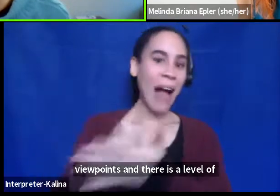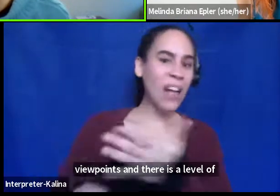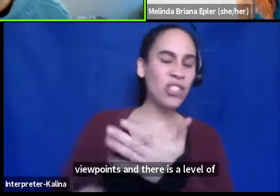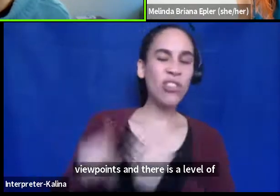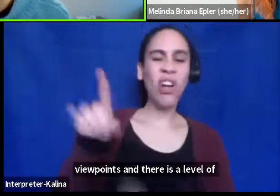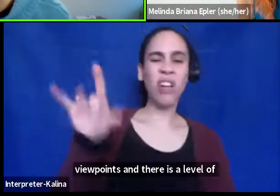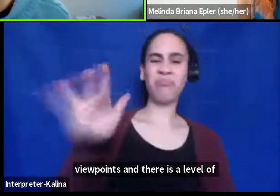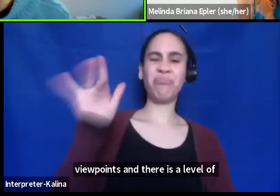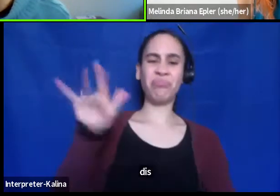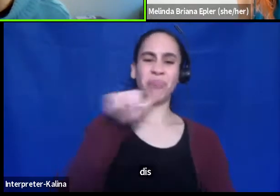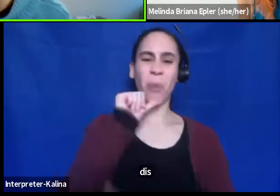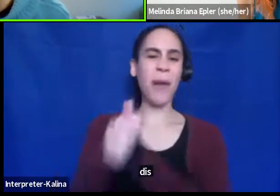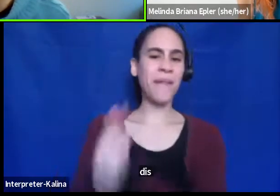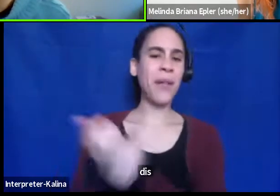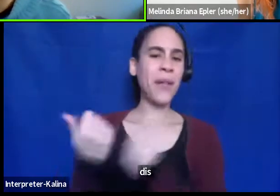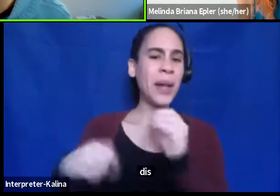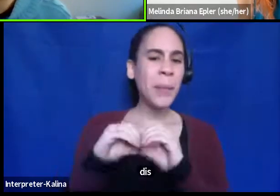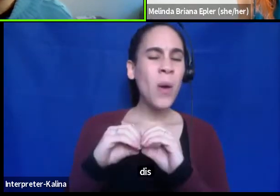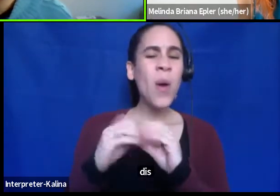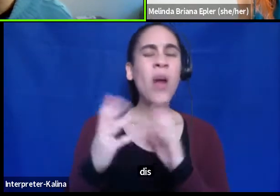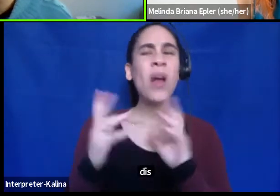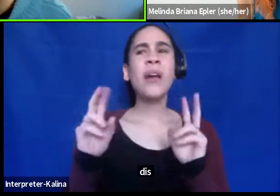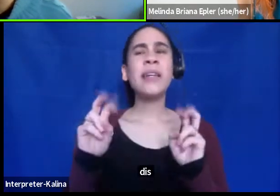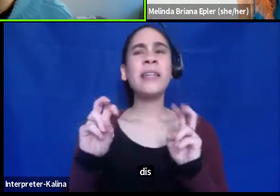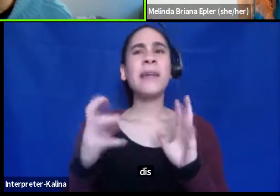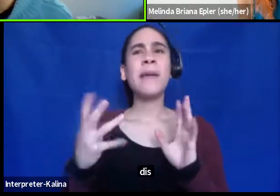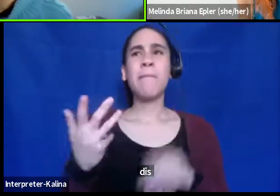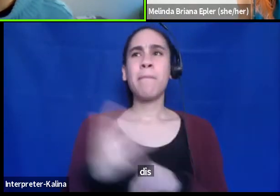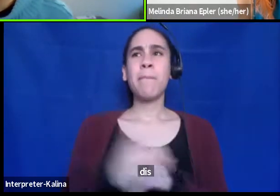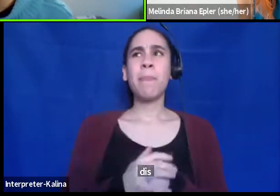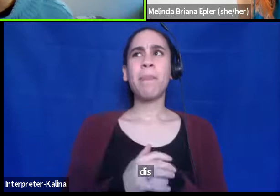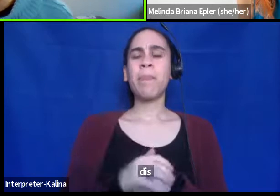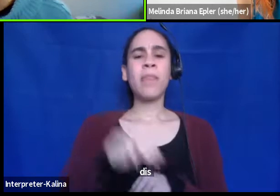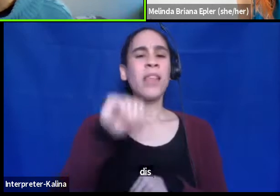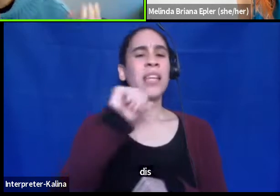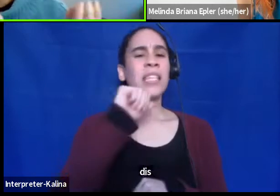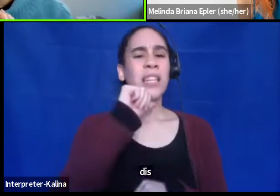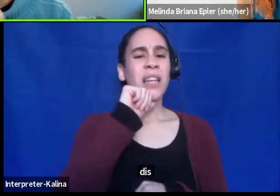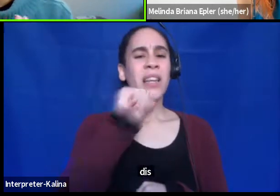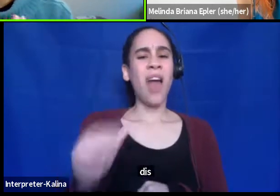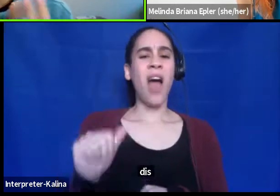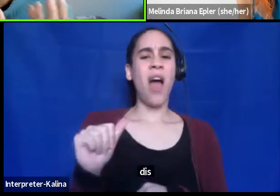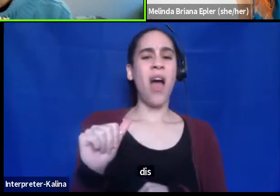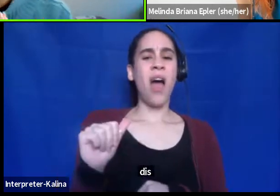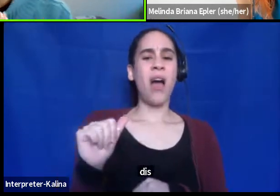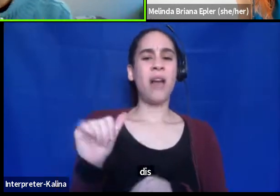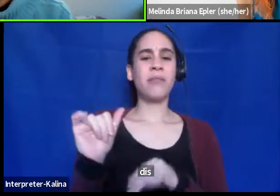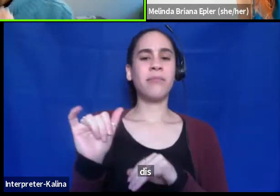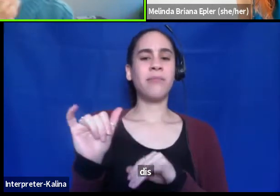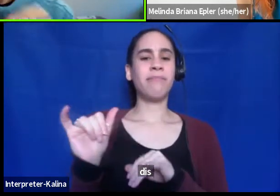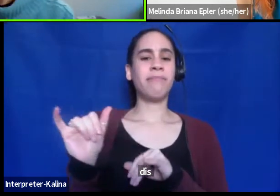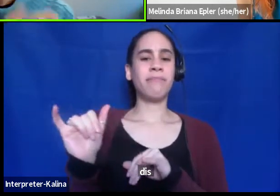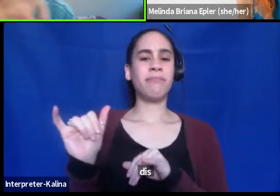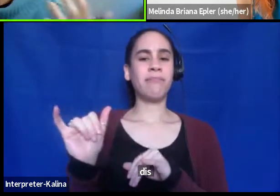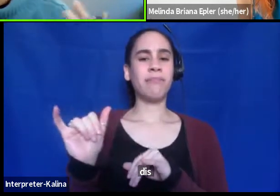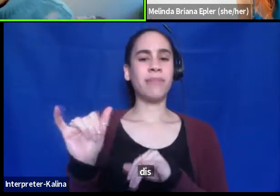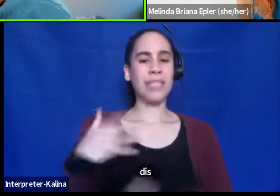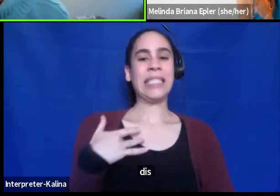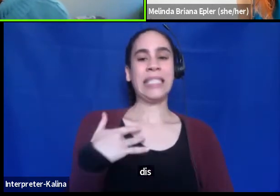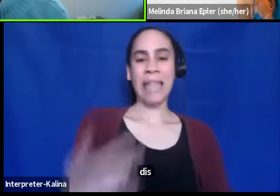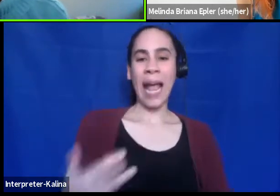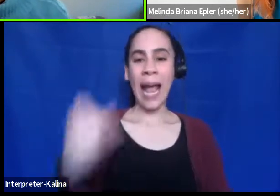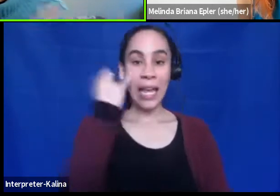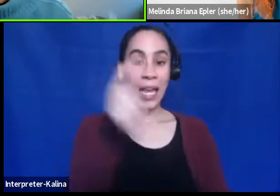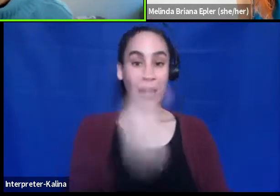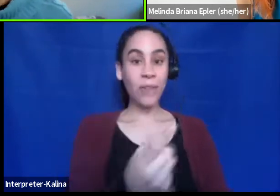in a way that just tends not to be as likely, right? If you're sitting with someone that you've actually seen every